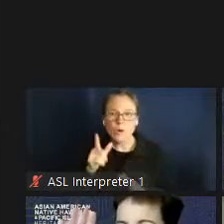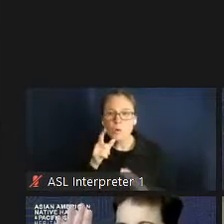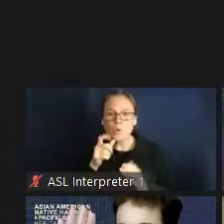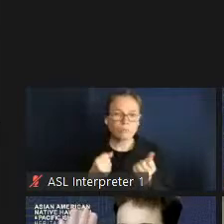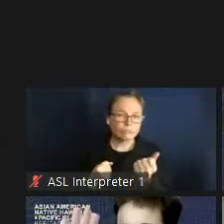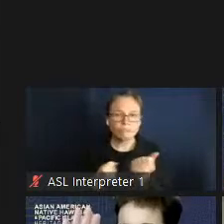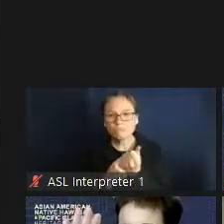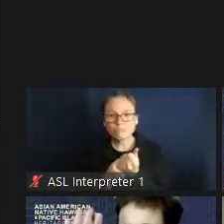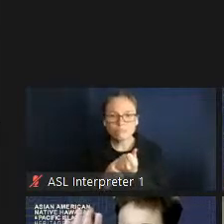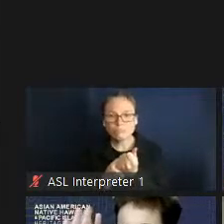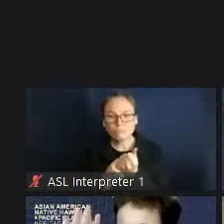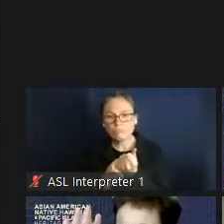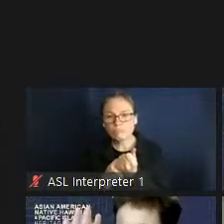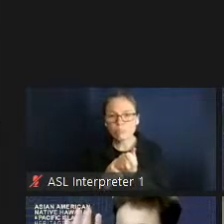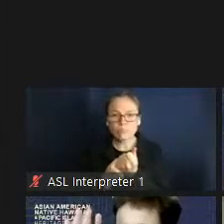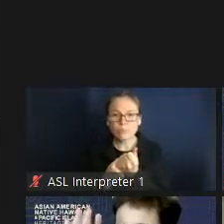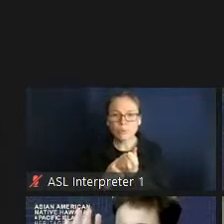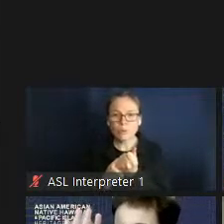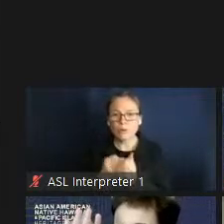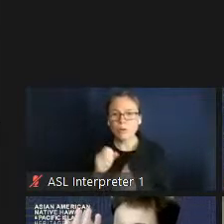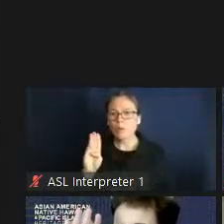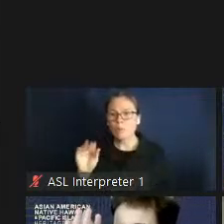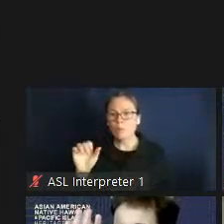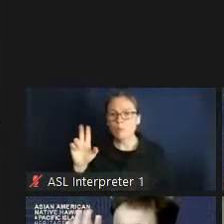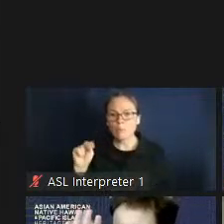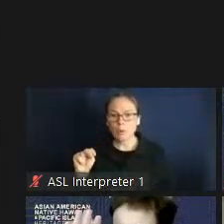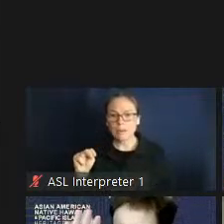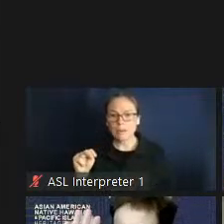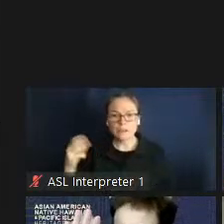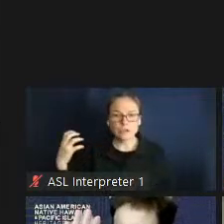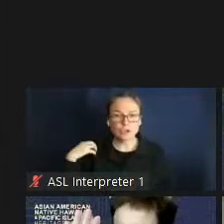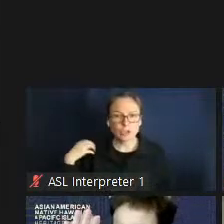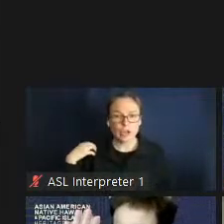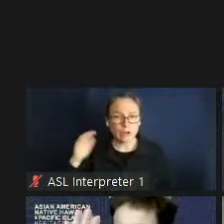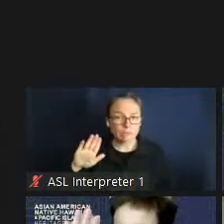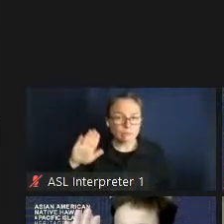Karen Boland serving as the committee chairperson for the year, raise their hand.